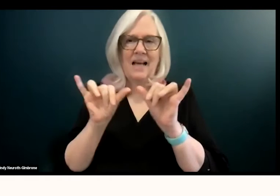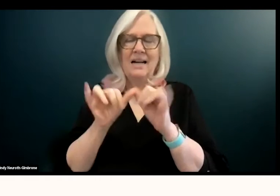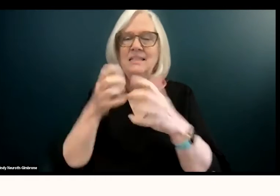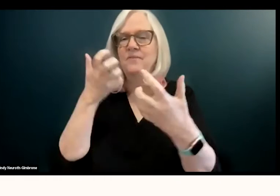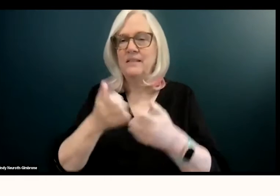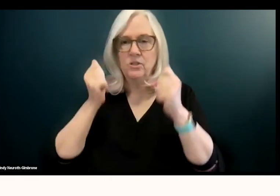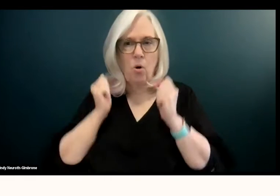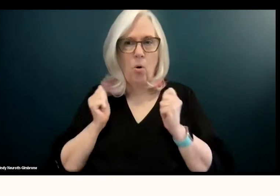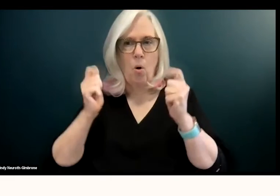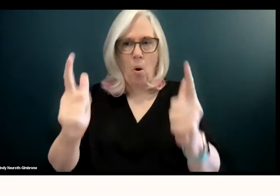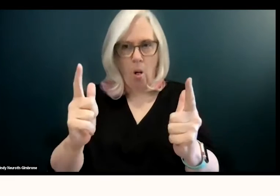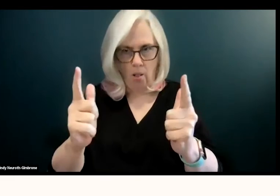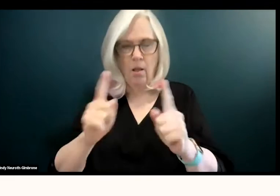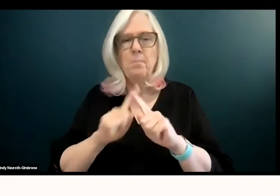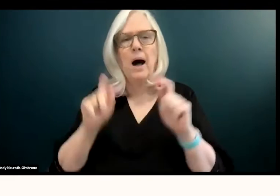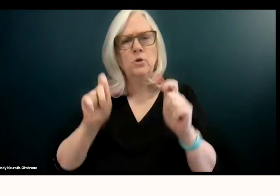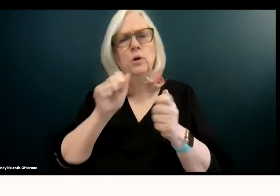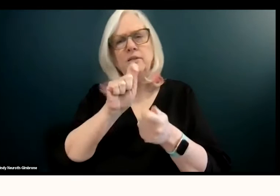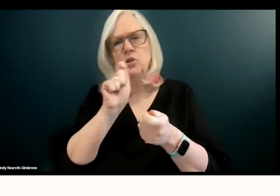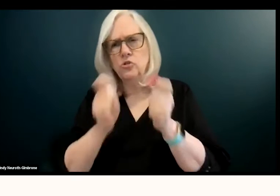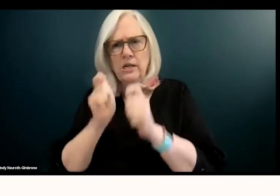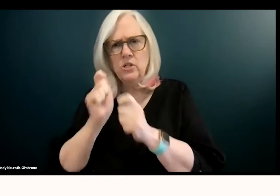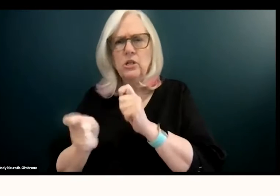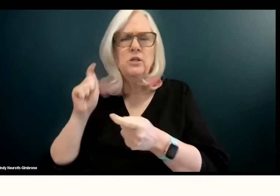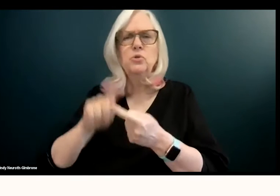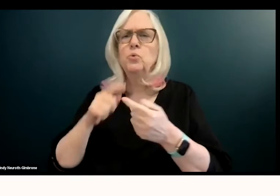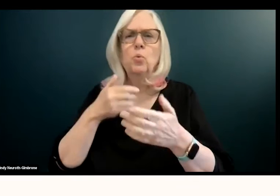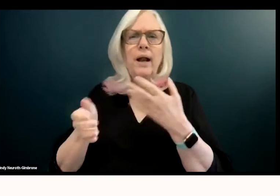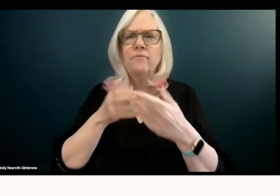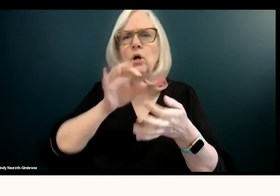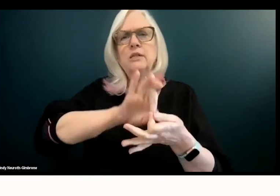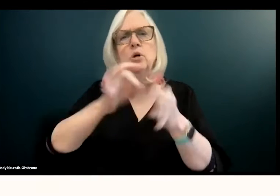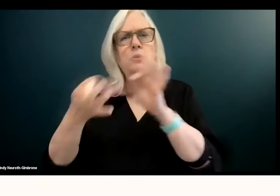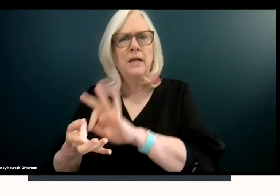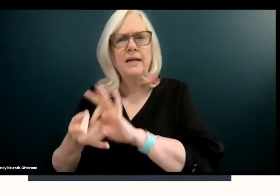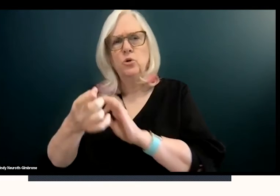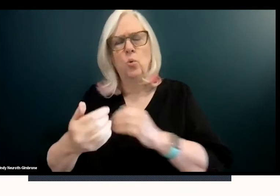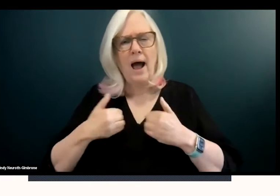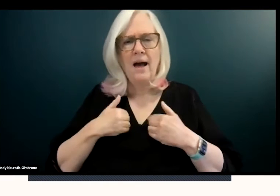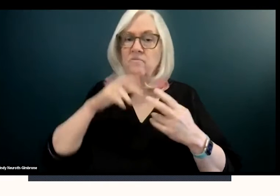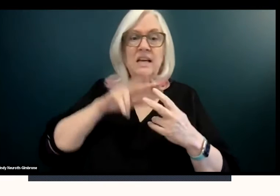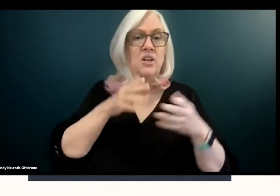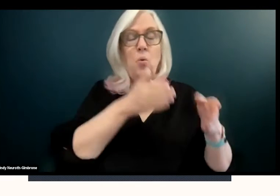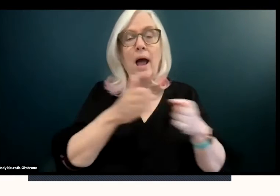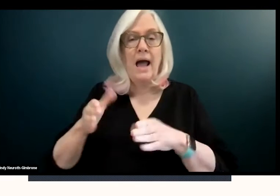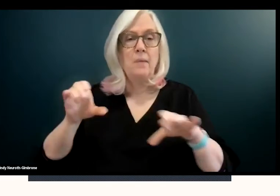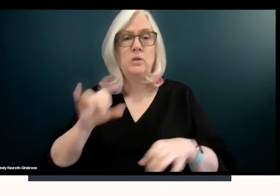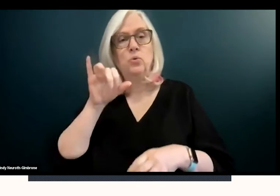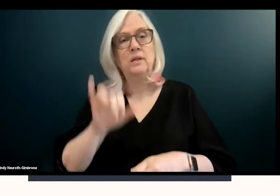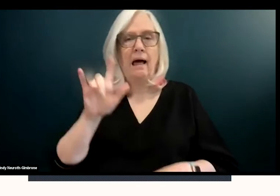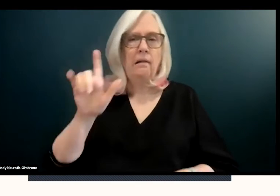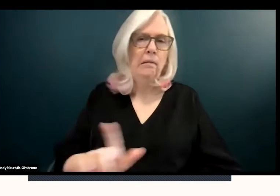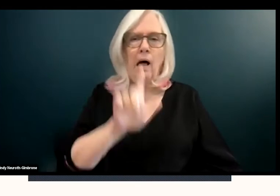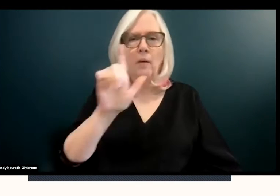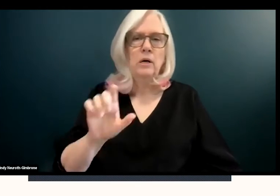to whatever type of interpretation. Either way, I've been doing this library stuff for about 10